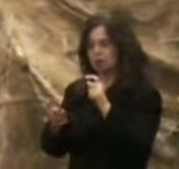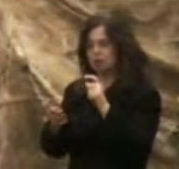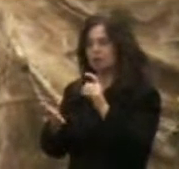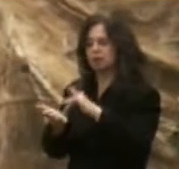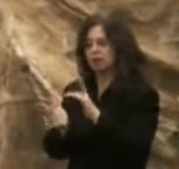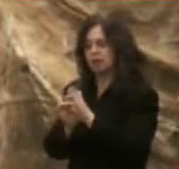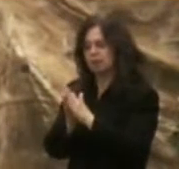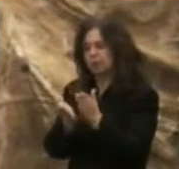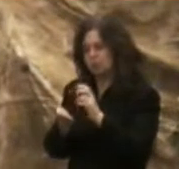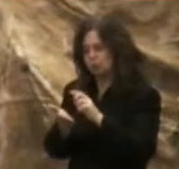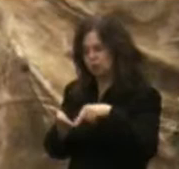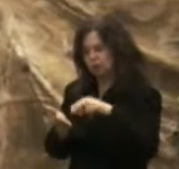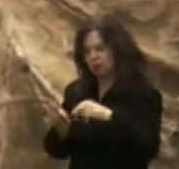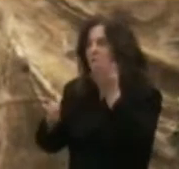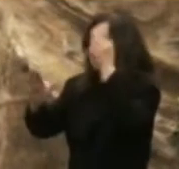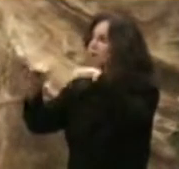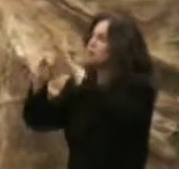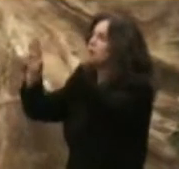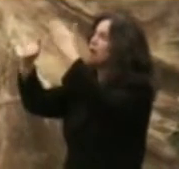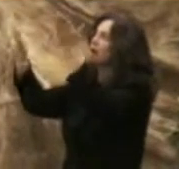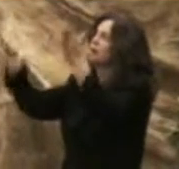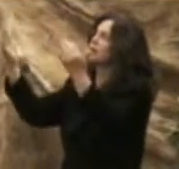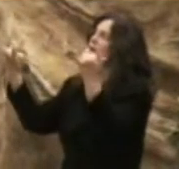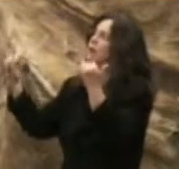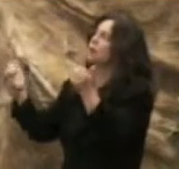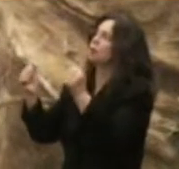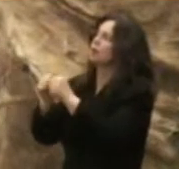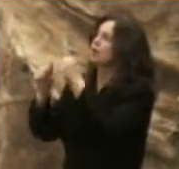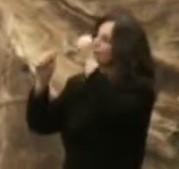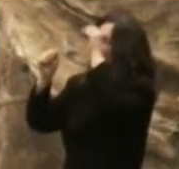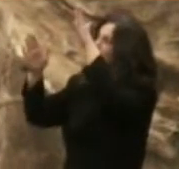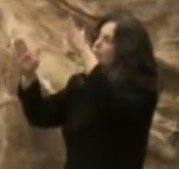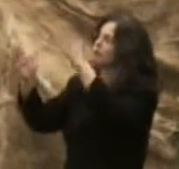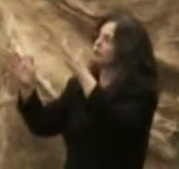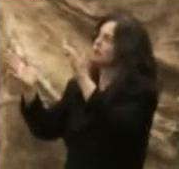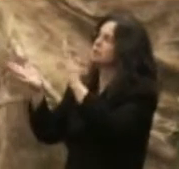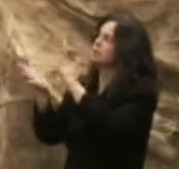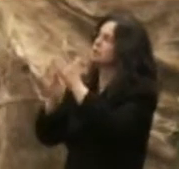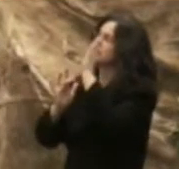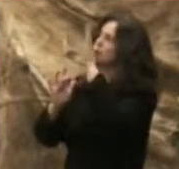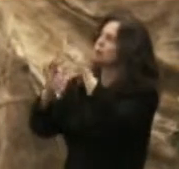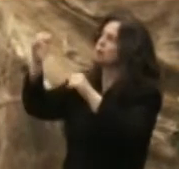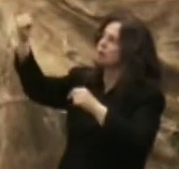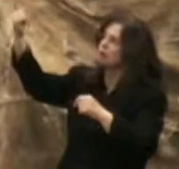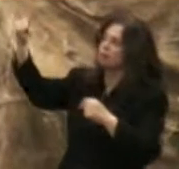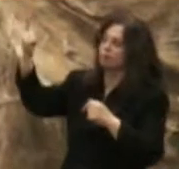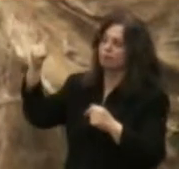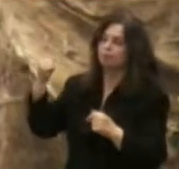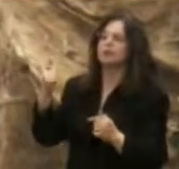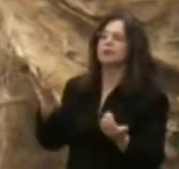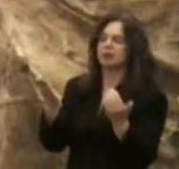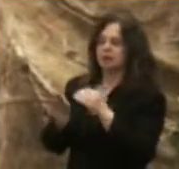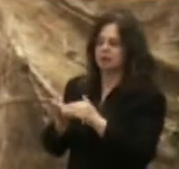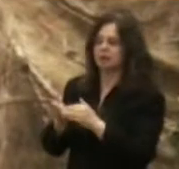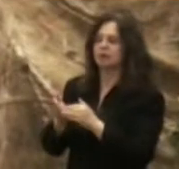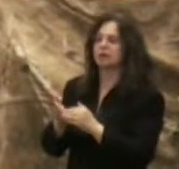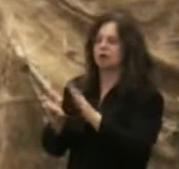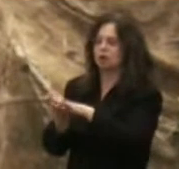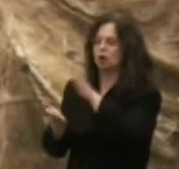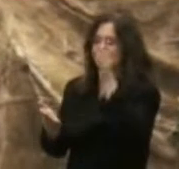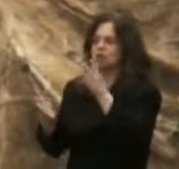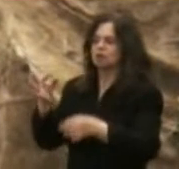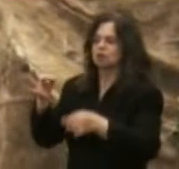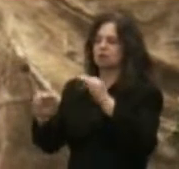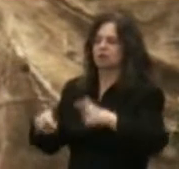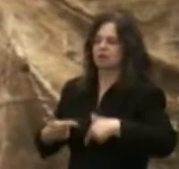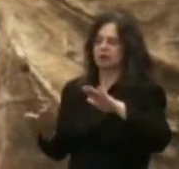Scriptures. He ascended into heaven and is seated at the right hand of the Father. He will come again in glory to judge the